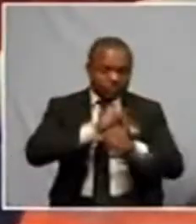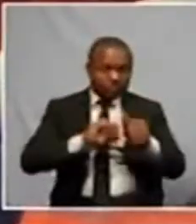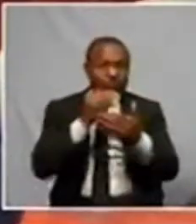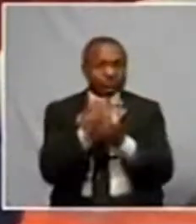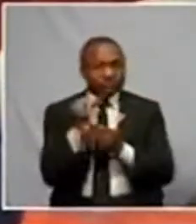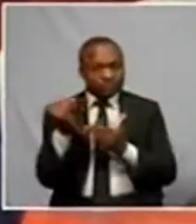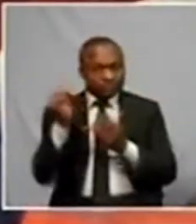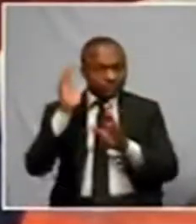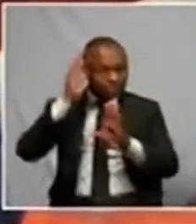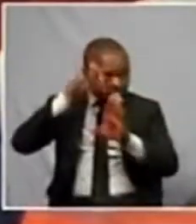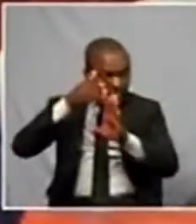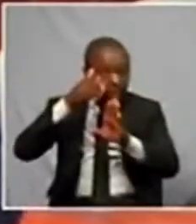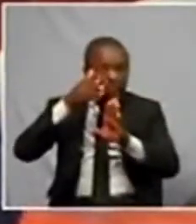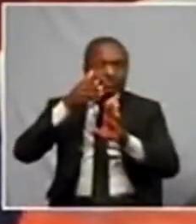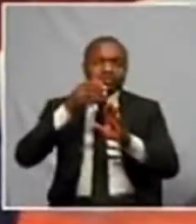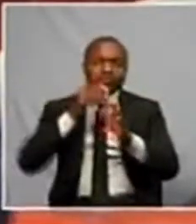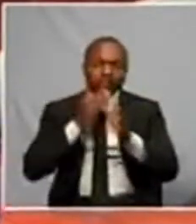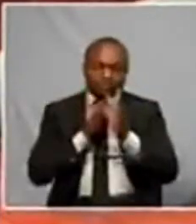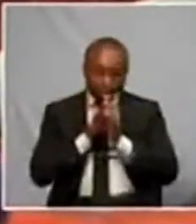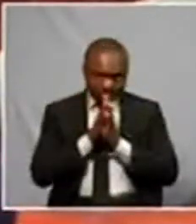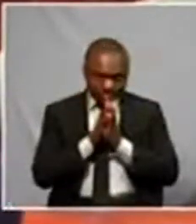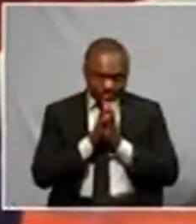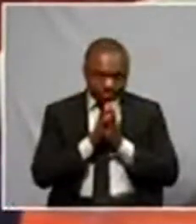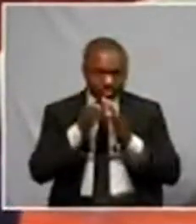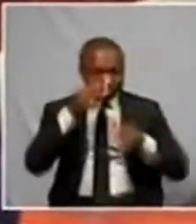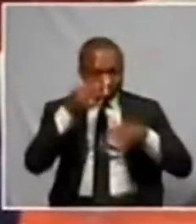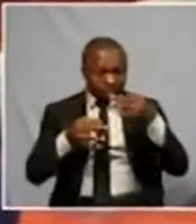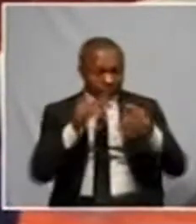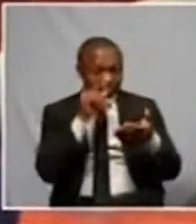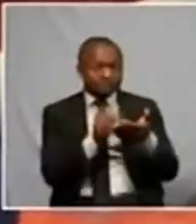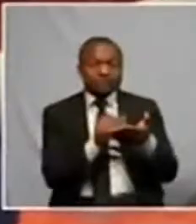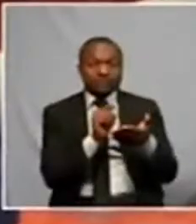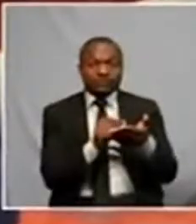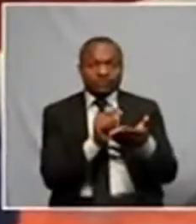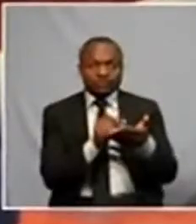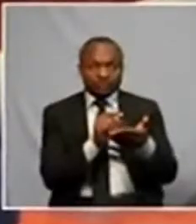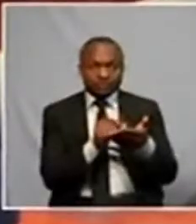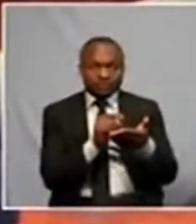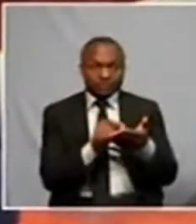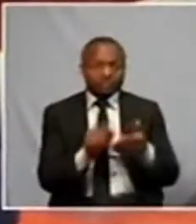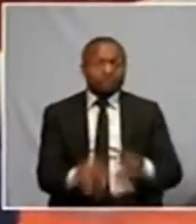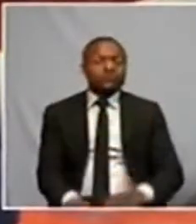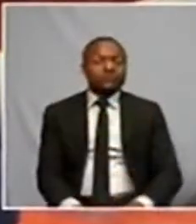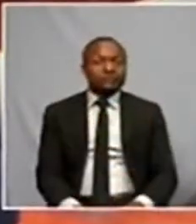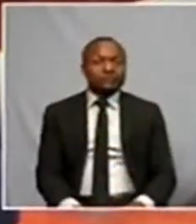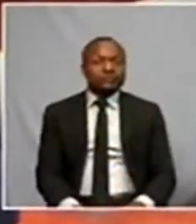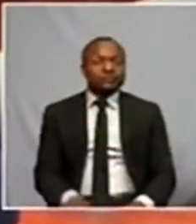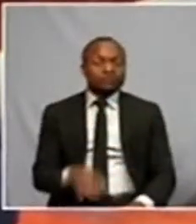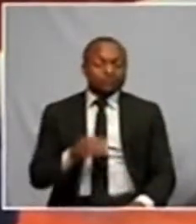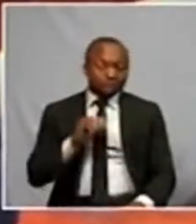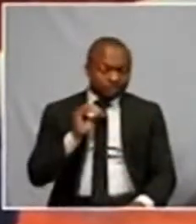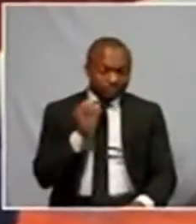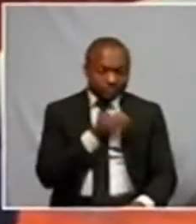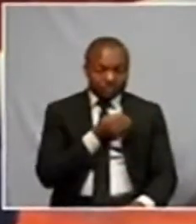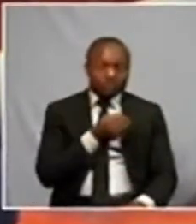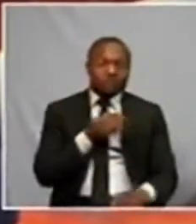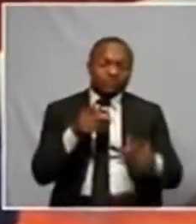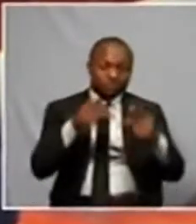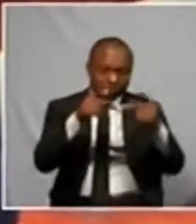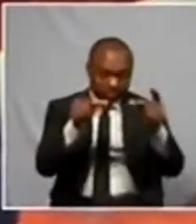of particular interest to it. And so in this case, Chair, our position would be